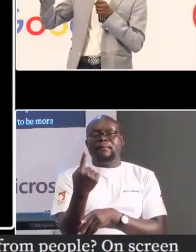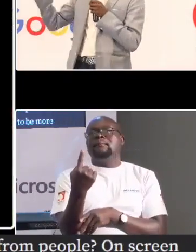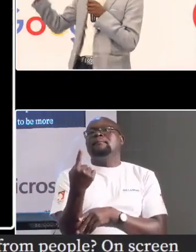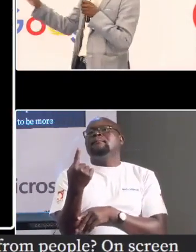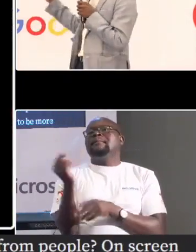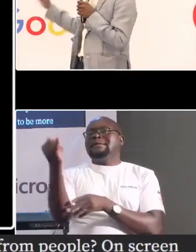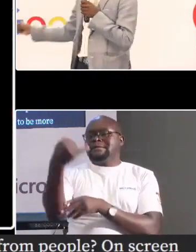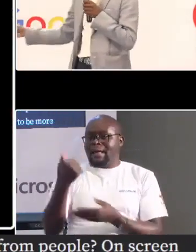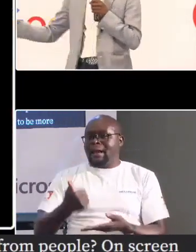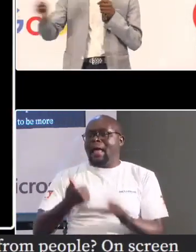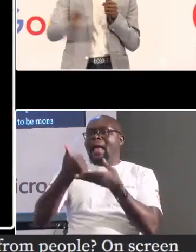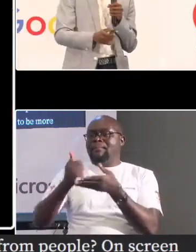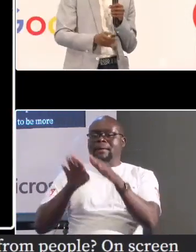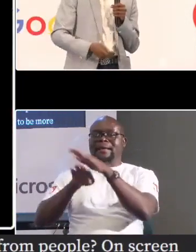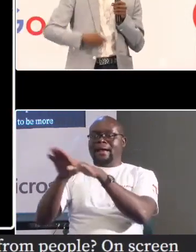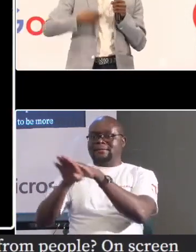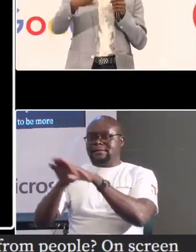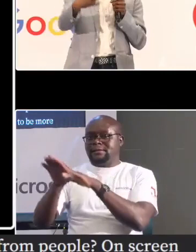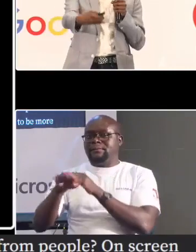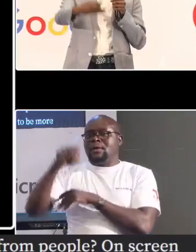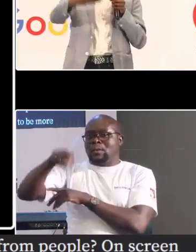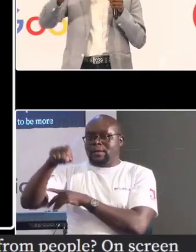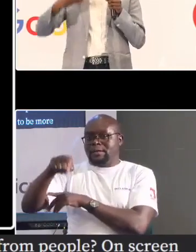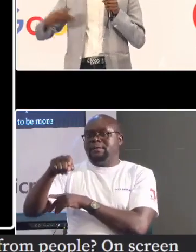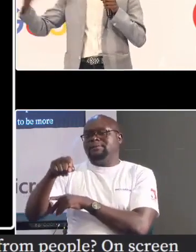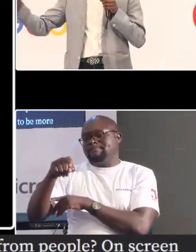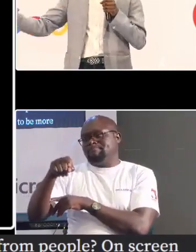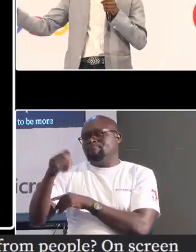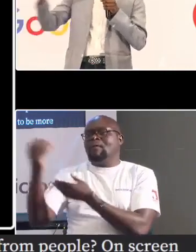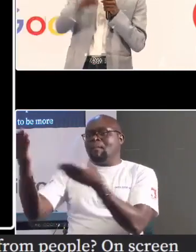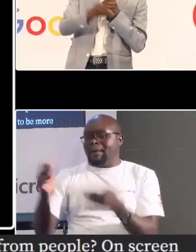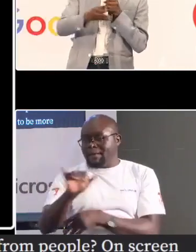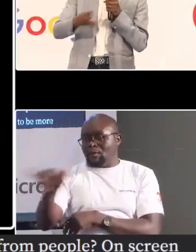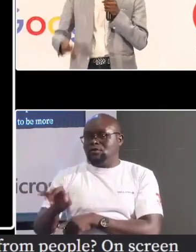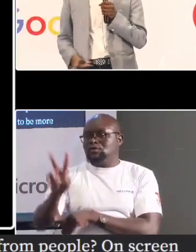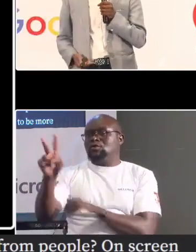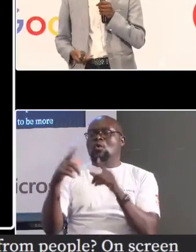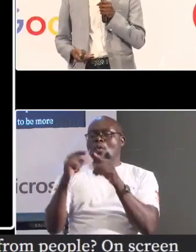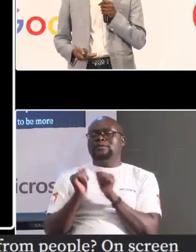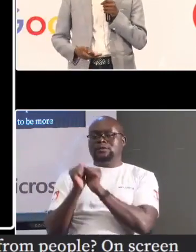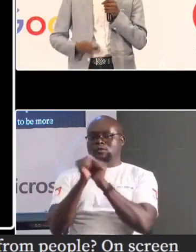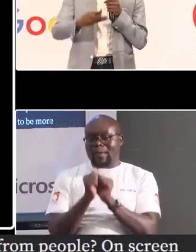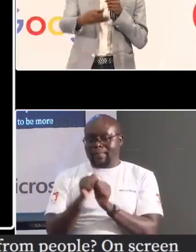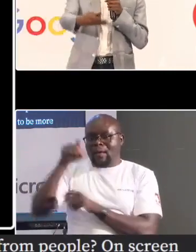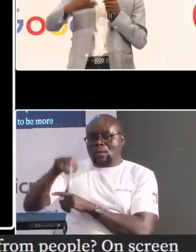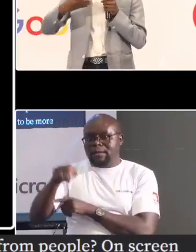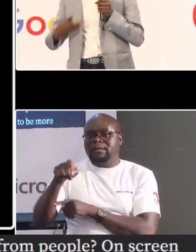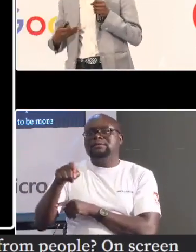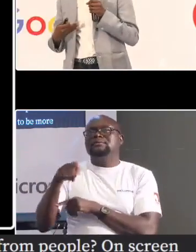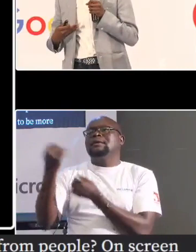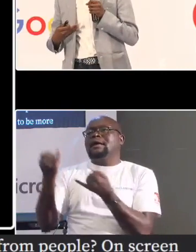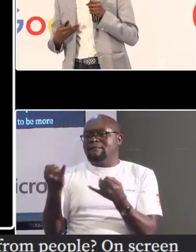Design enables accessibility. We need to bring those two words together. We need to